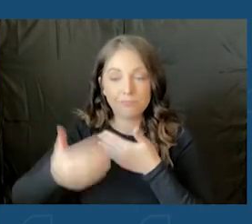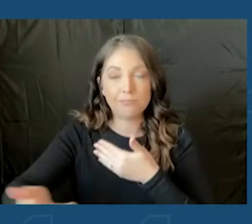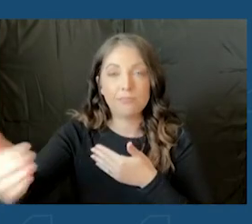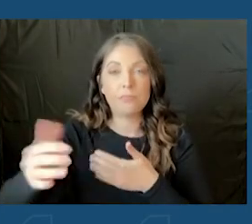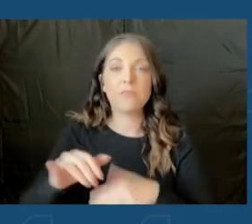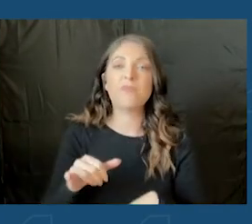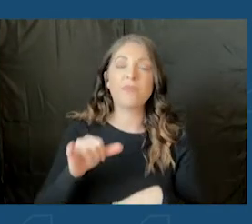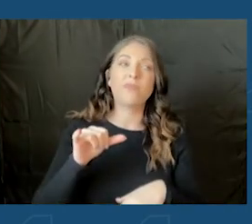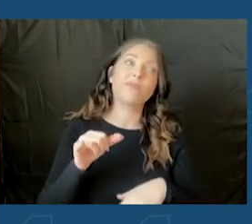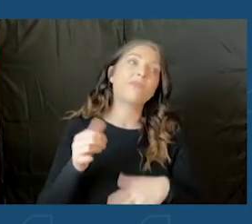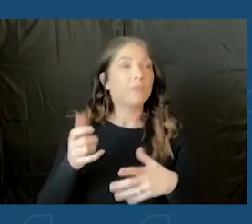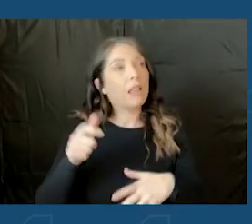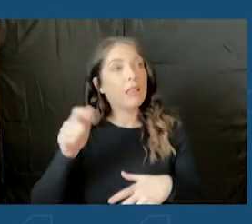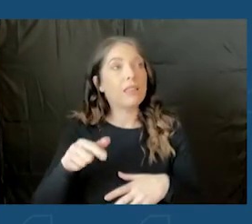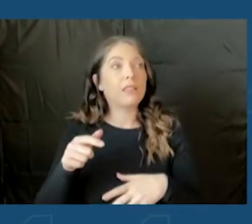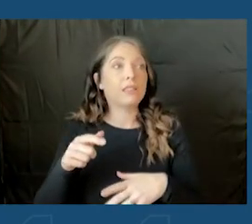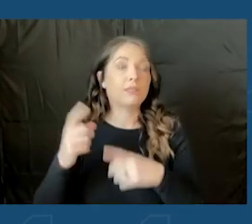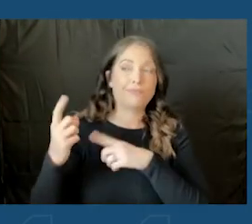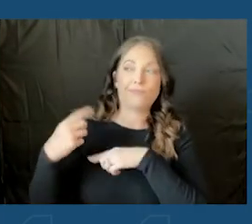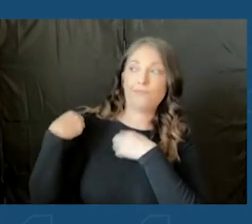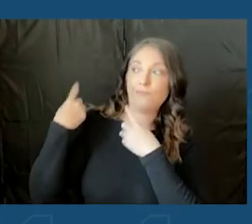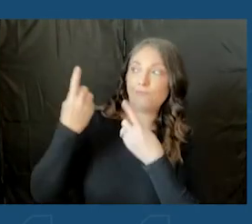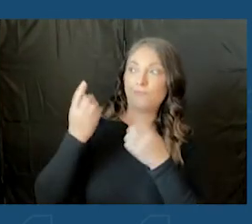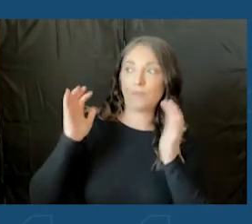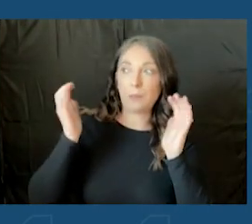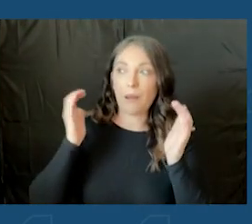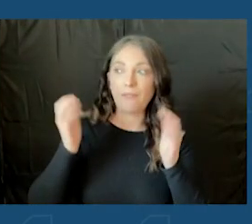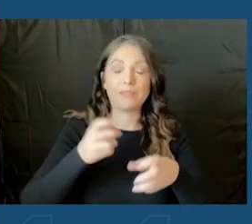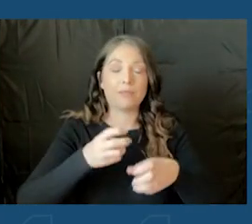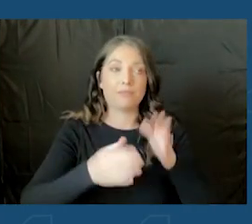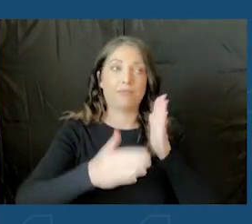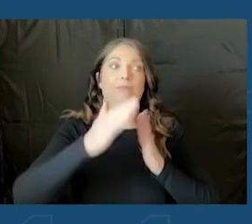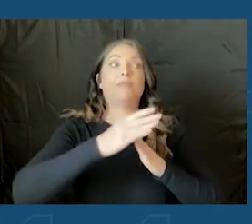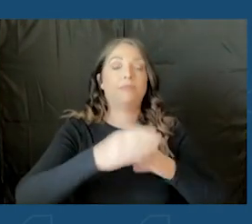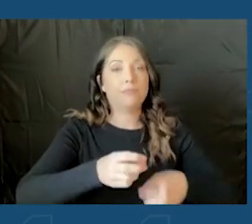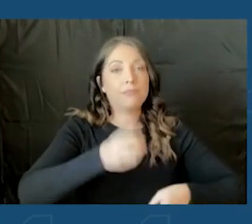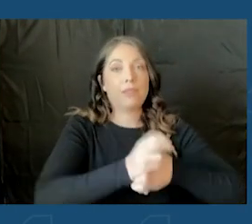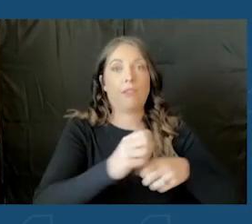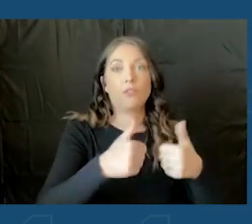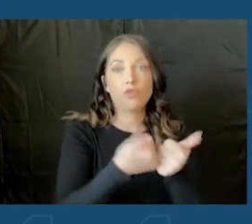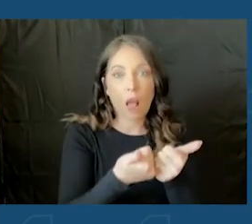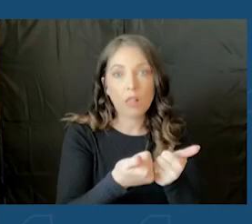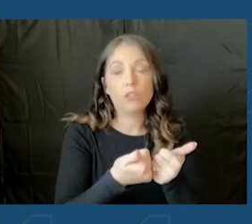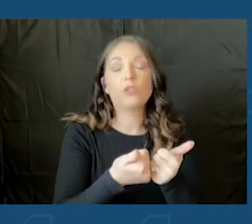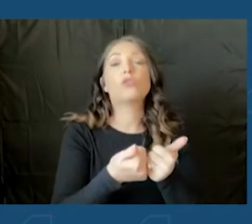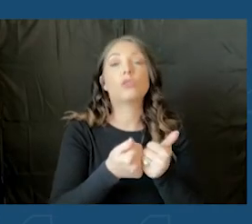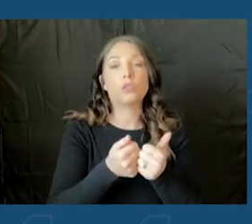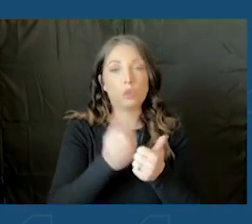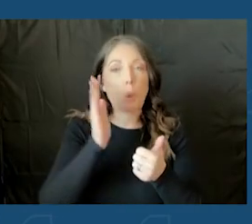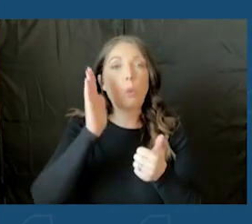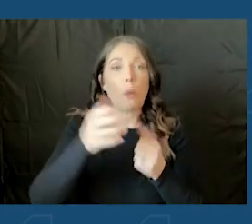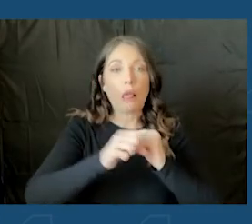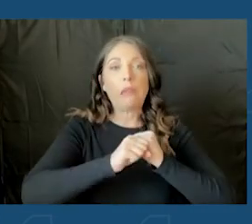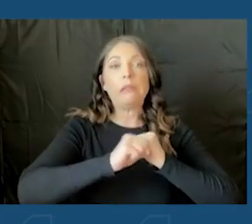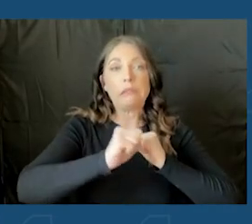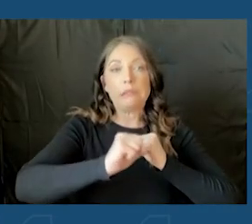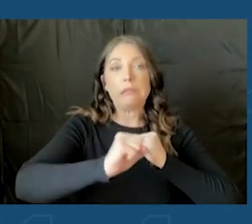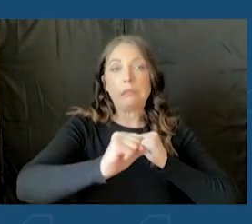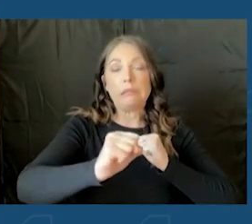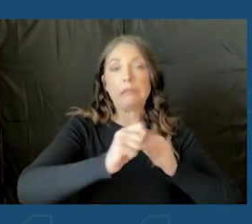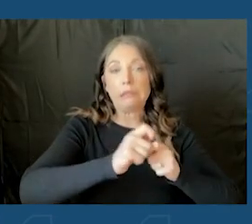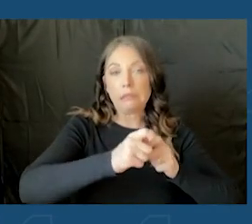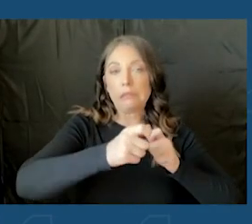challenges than we've ever seen before, so the size of it is more significant. It will be stretched out over many years, and the amount of